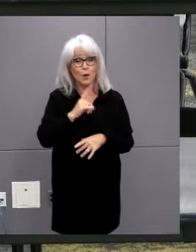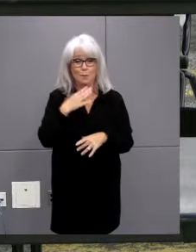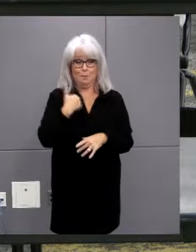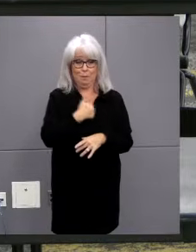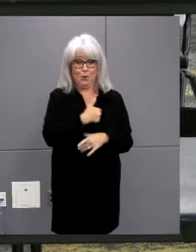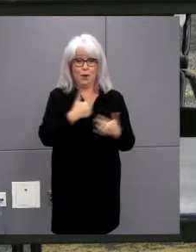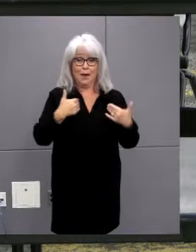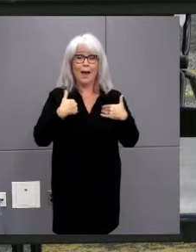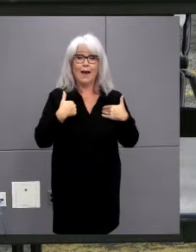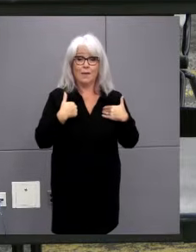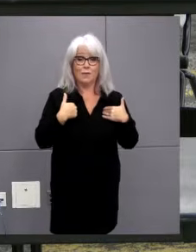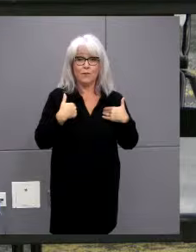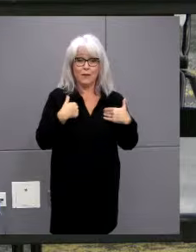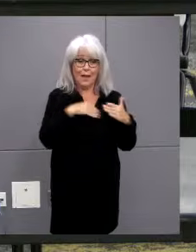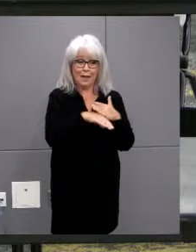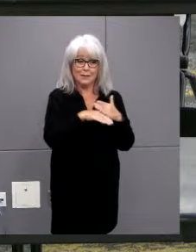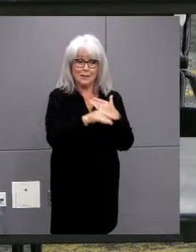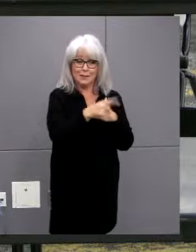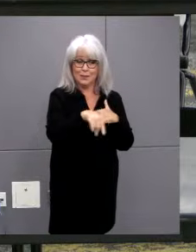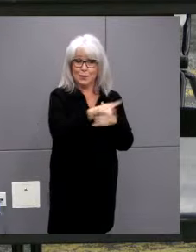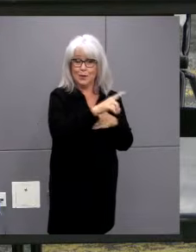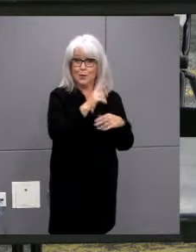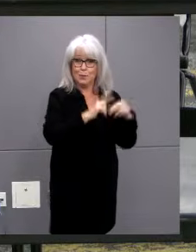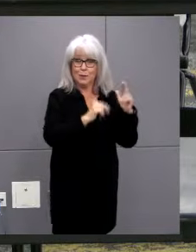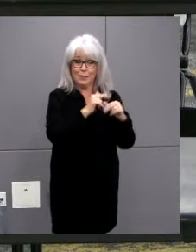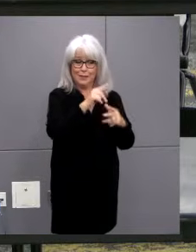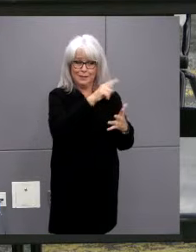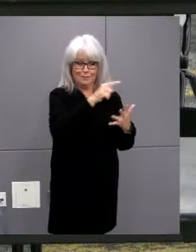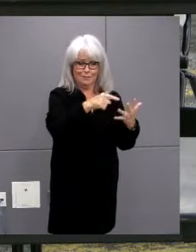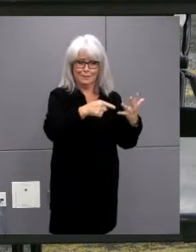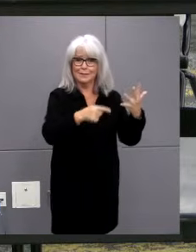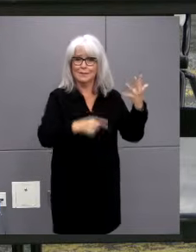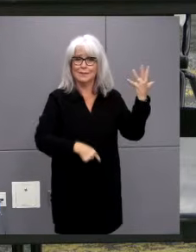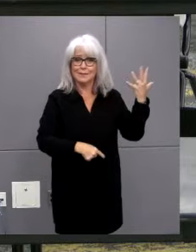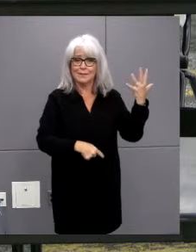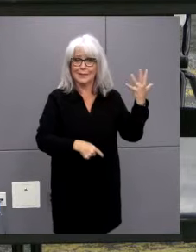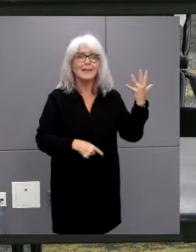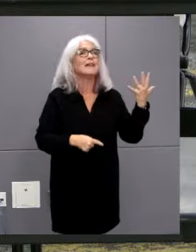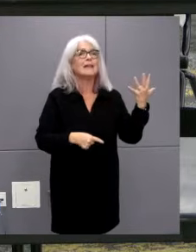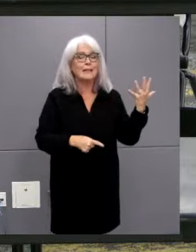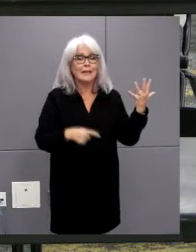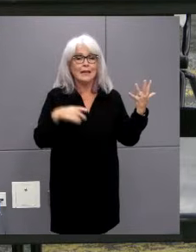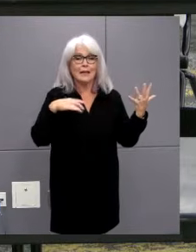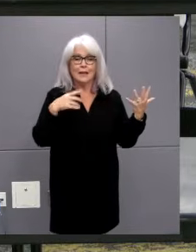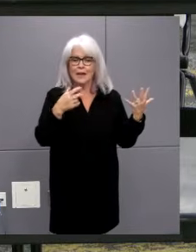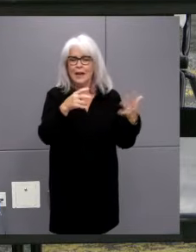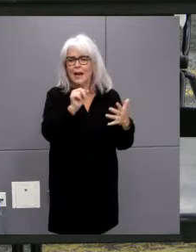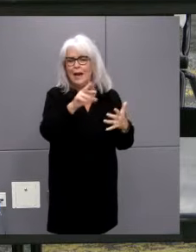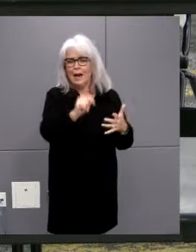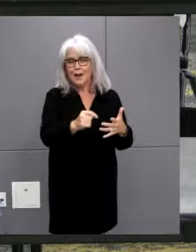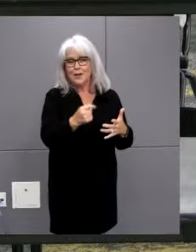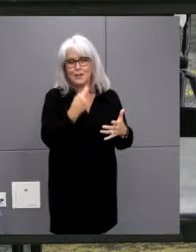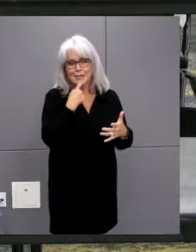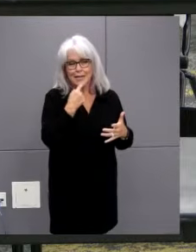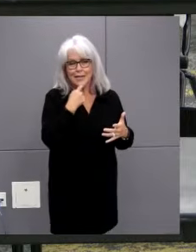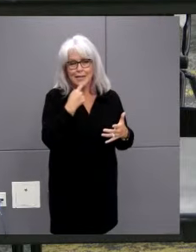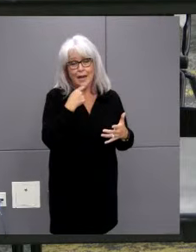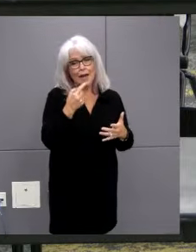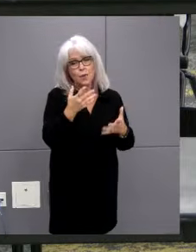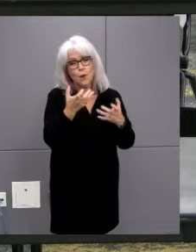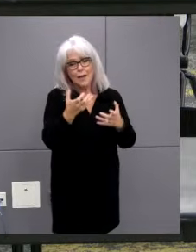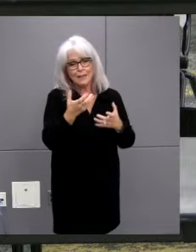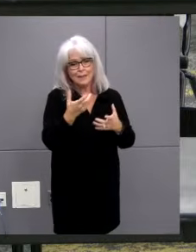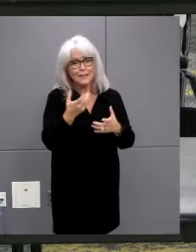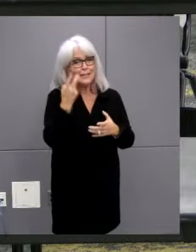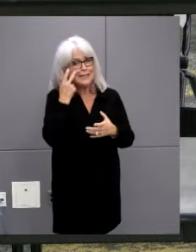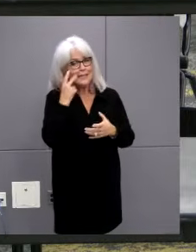access to the buildings. And so I just, as Art stated, and I can't wait to the questions that